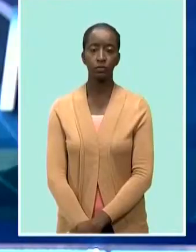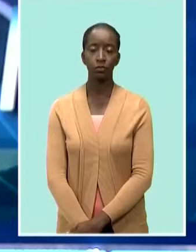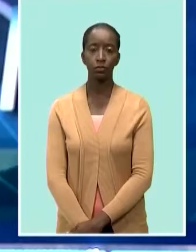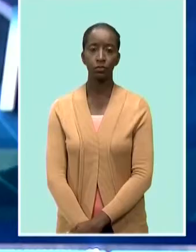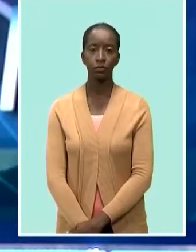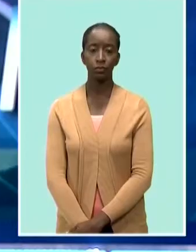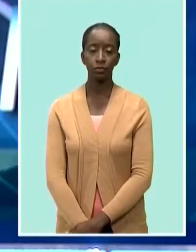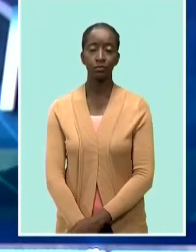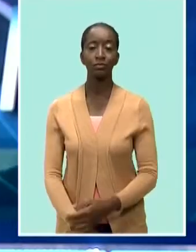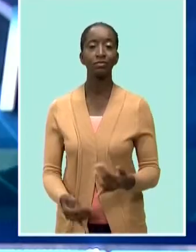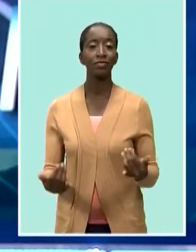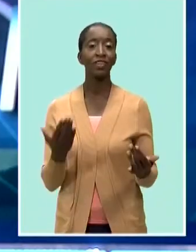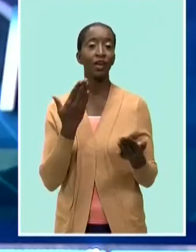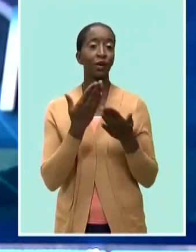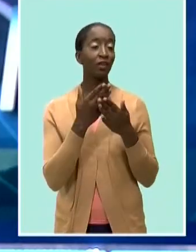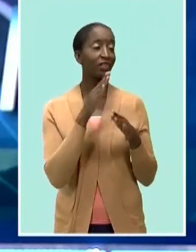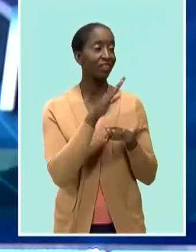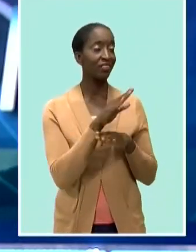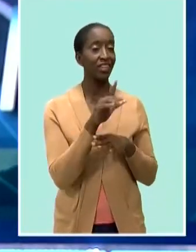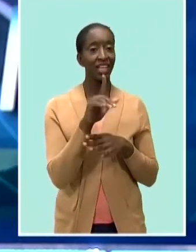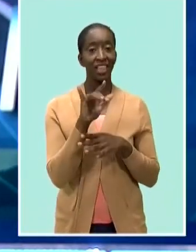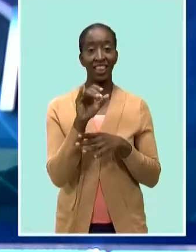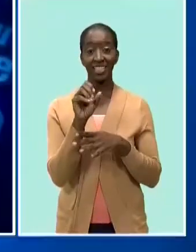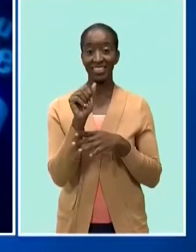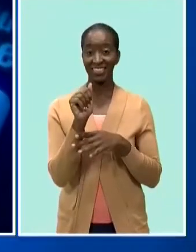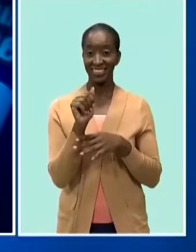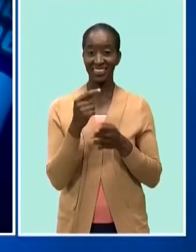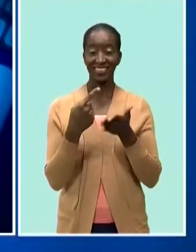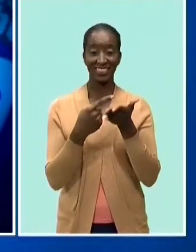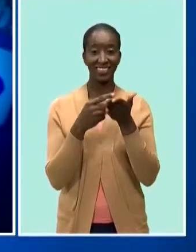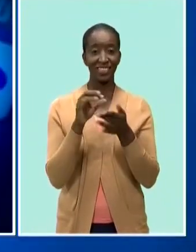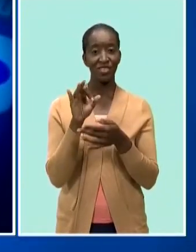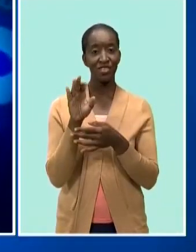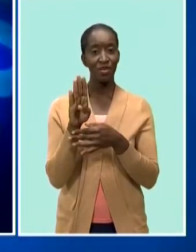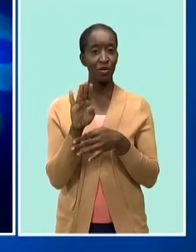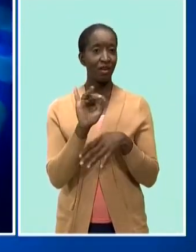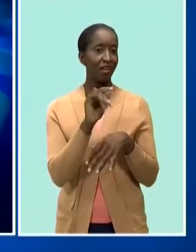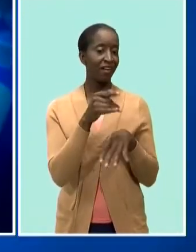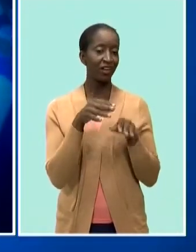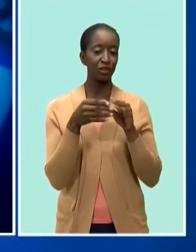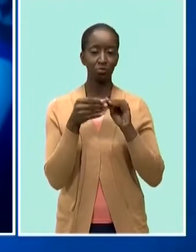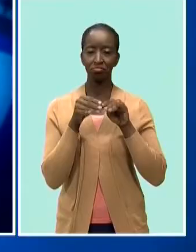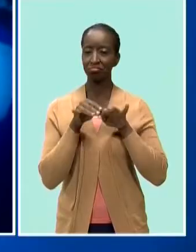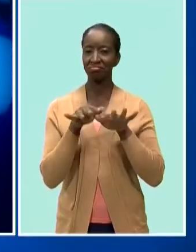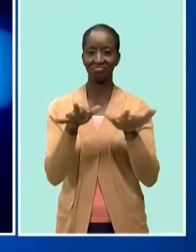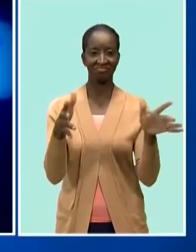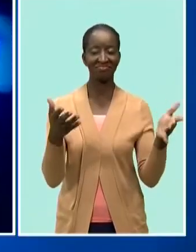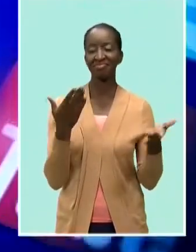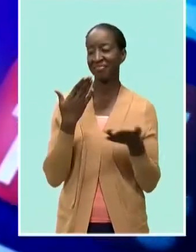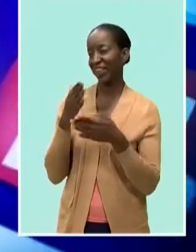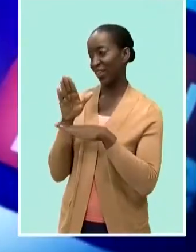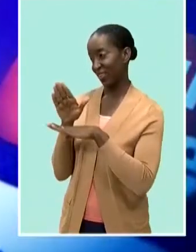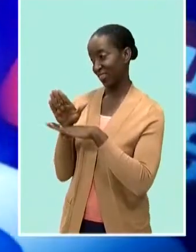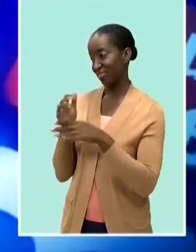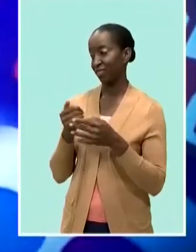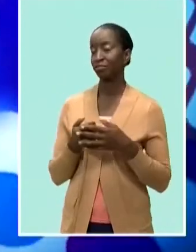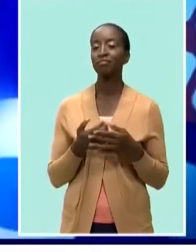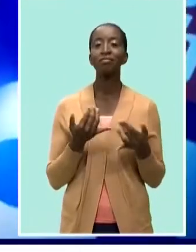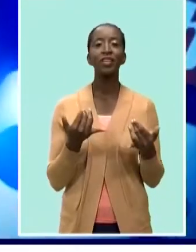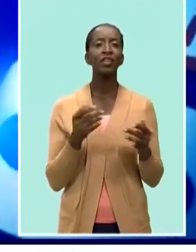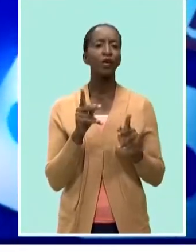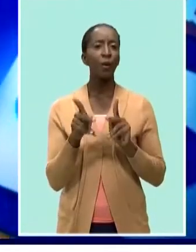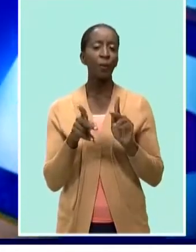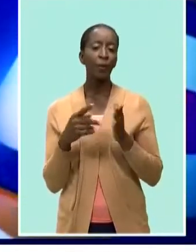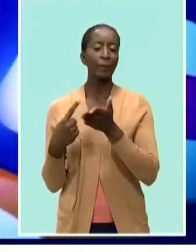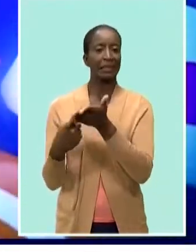And we say good evening now to Lisa Broom, who is in our social media corner. Hey, good evening, Lisa. So crime is trending tonight,